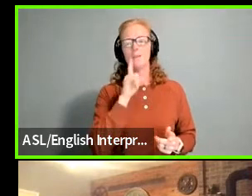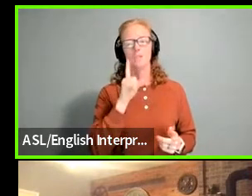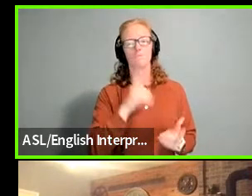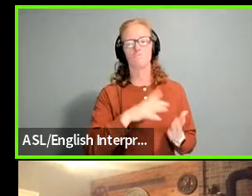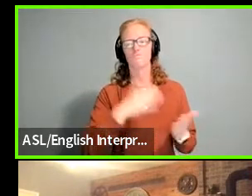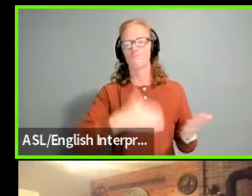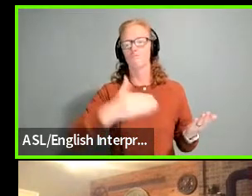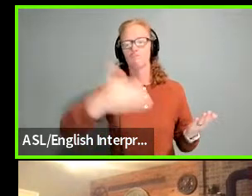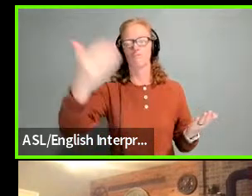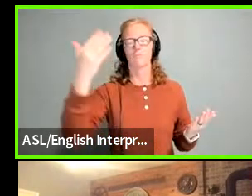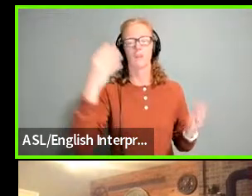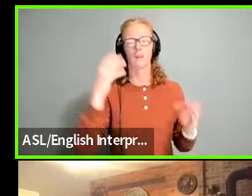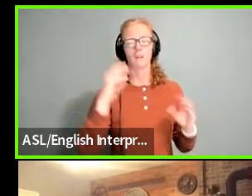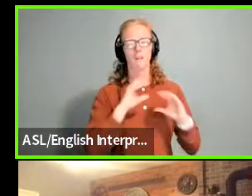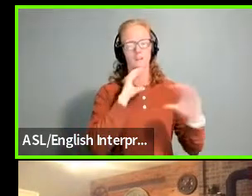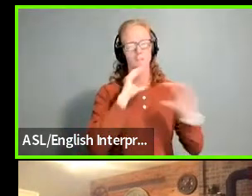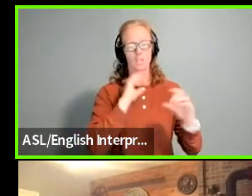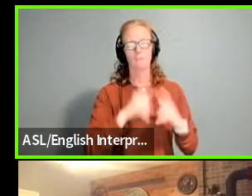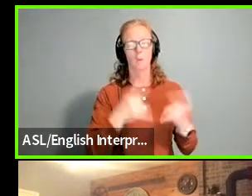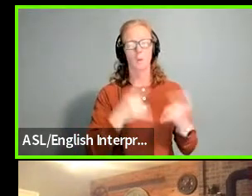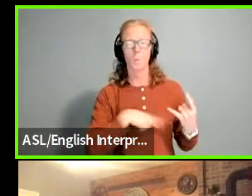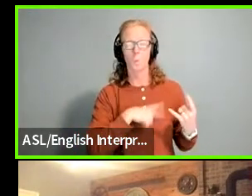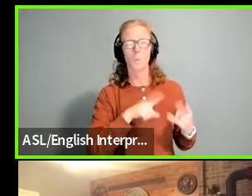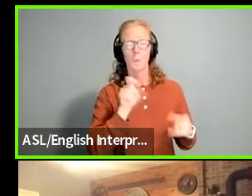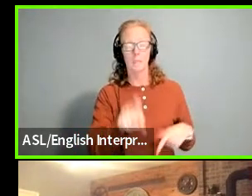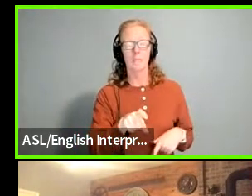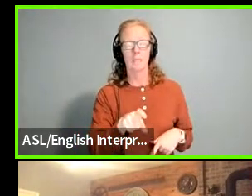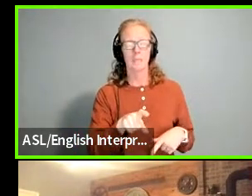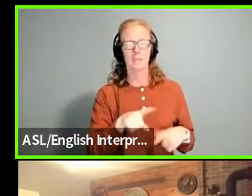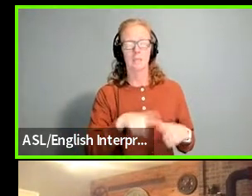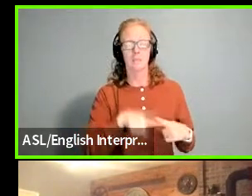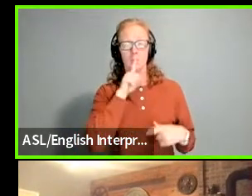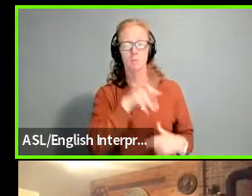but Sam, you're right. We need to make sure that we are